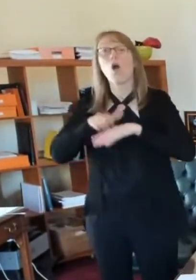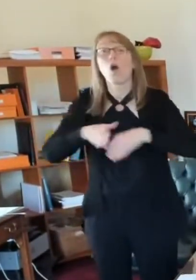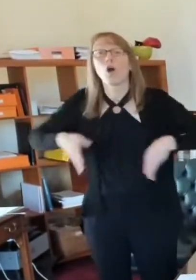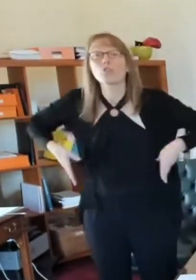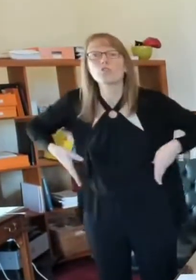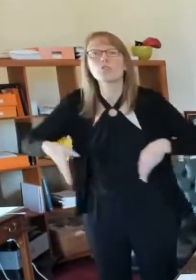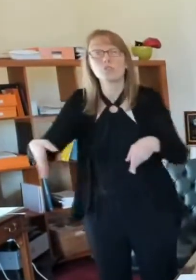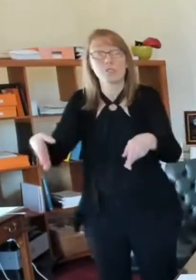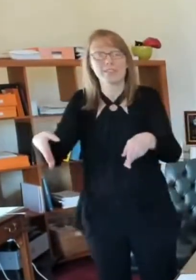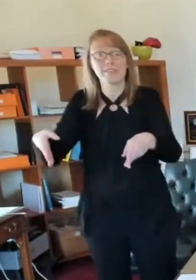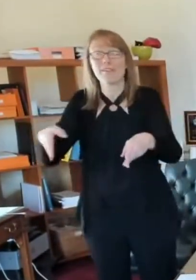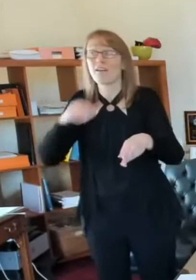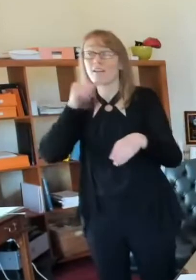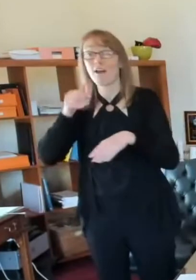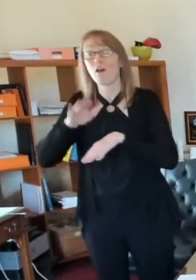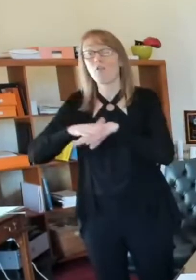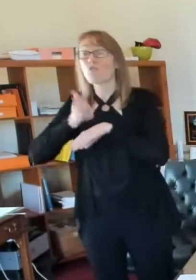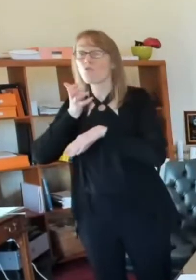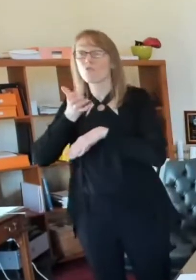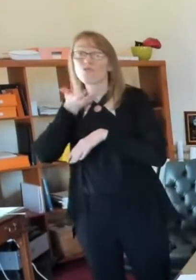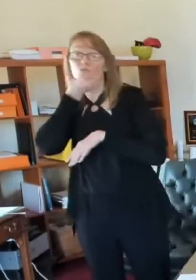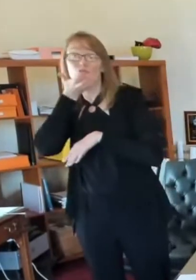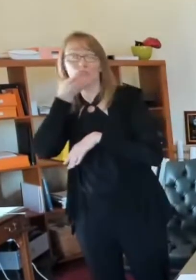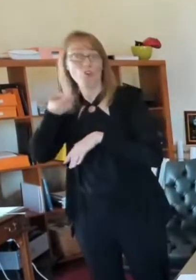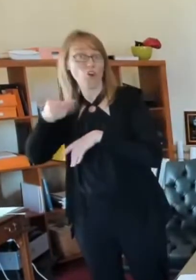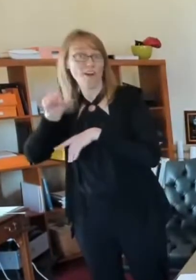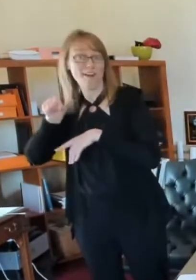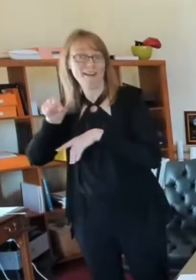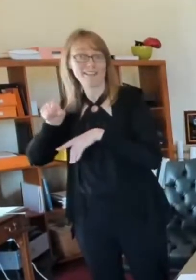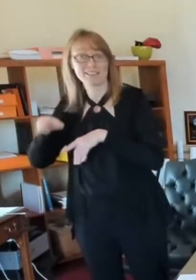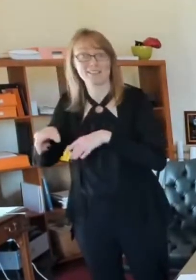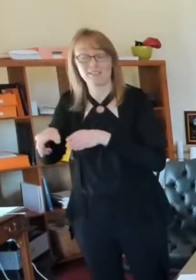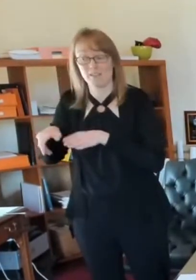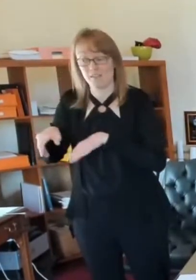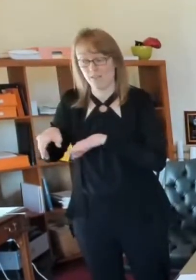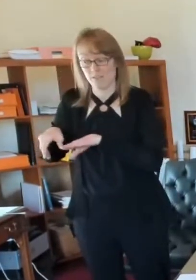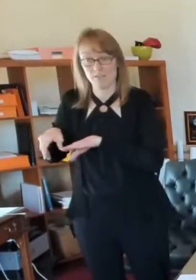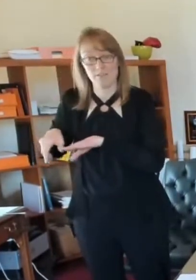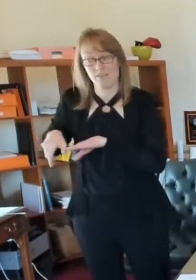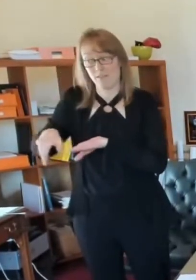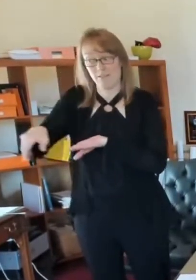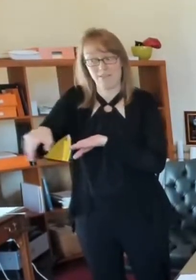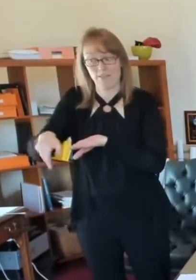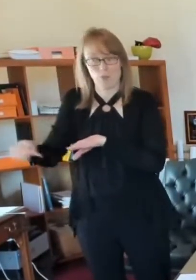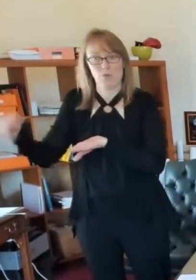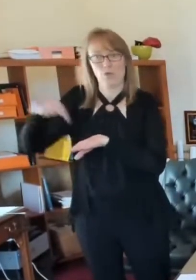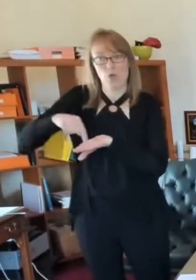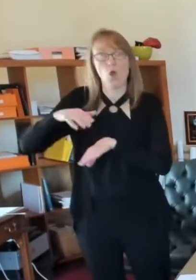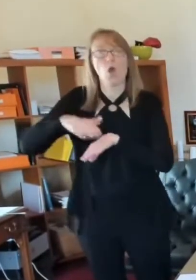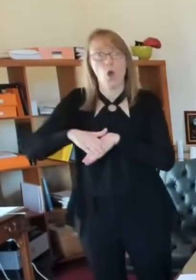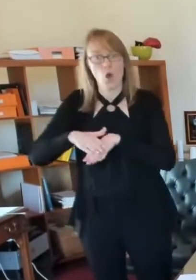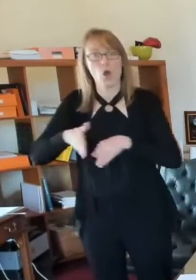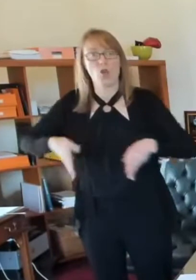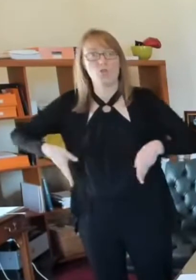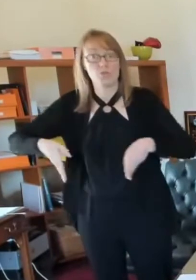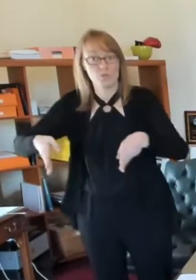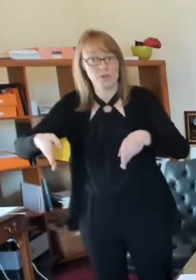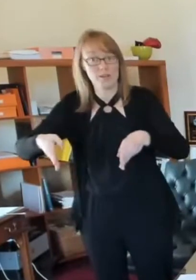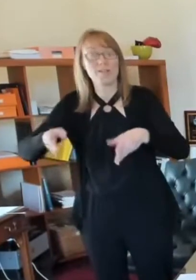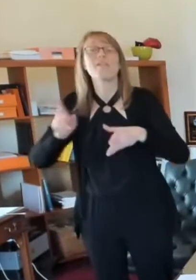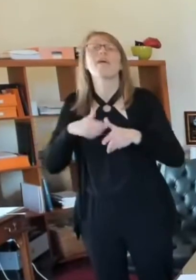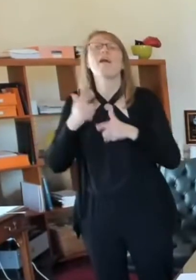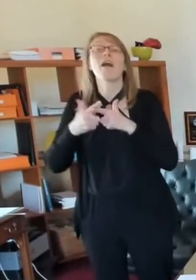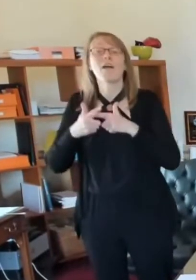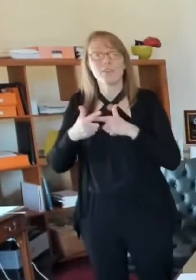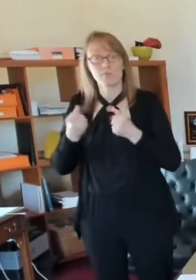tree lawn, but actually into the street. So when the street sweeper comes through, it can pick up